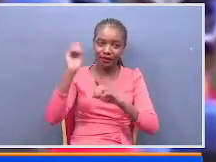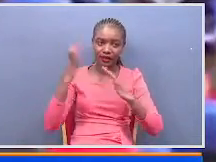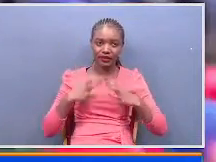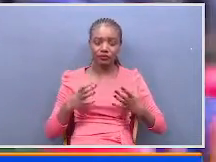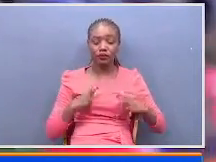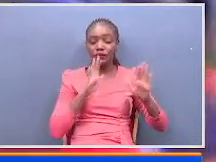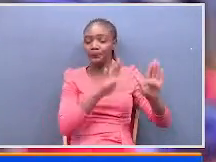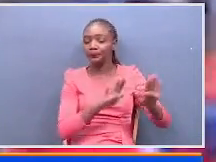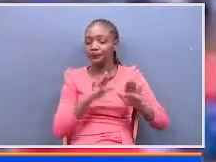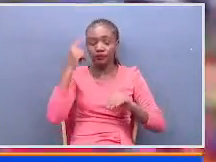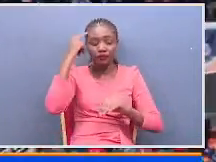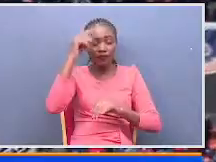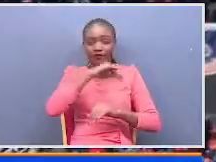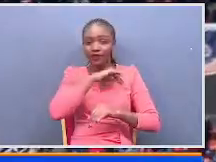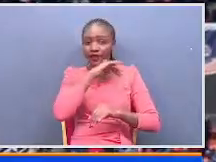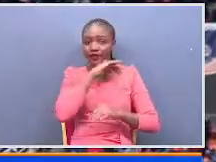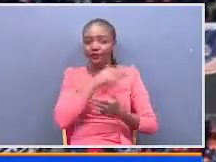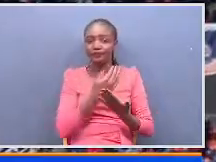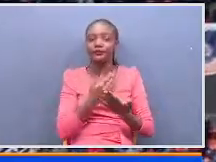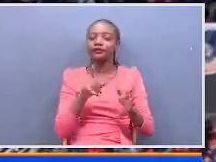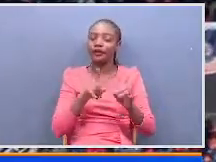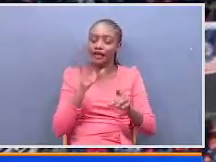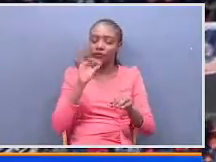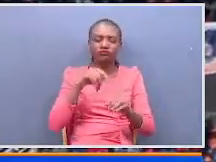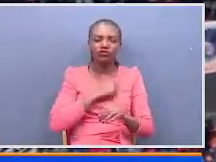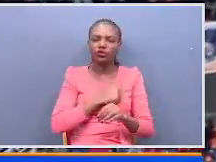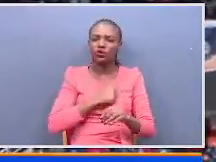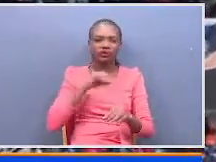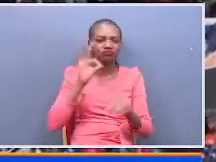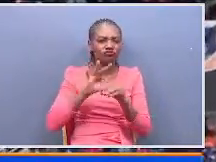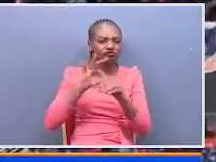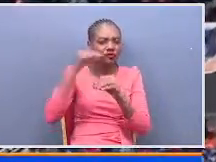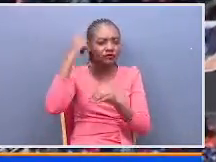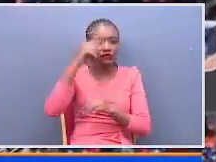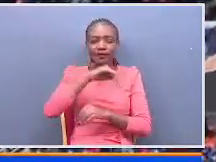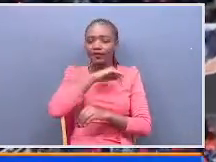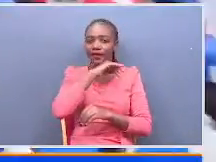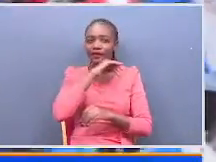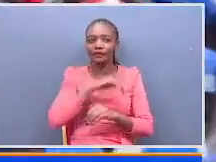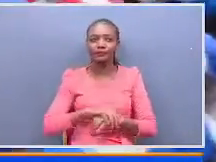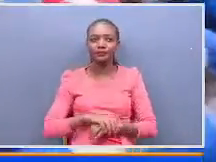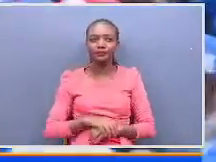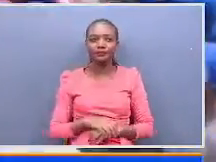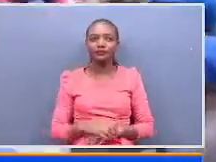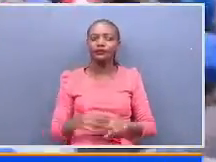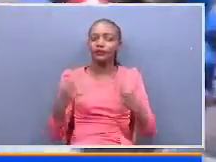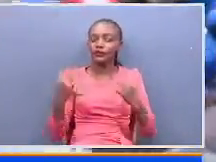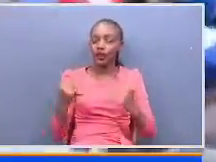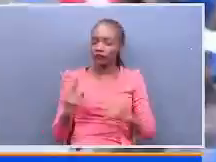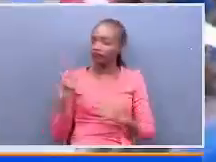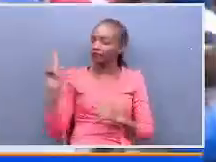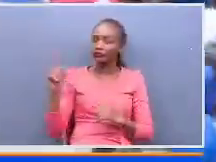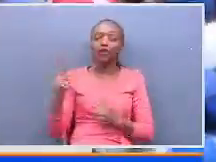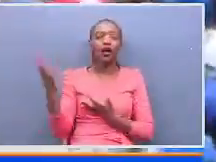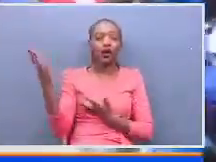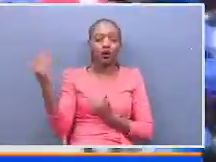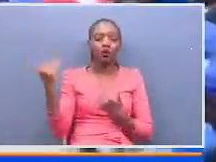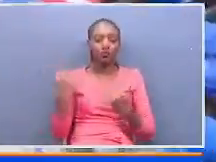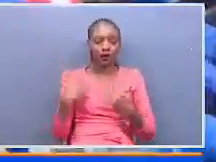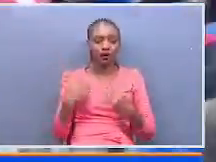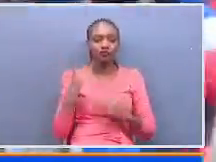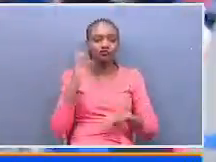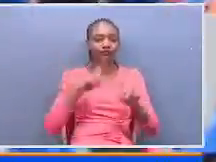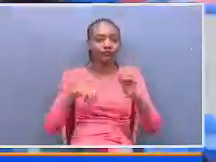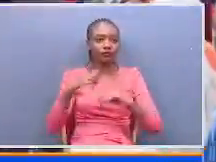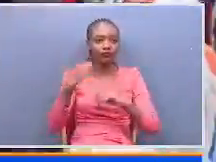Raila Amolo Odinga kura. Odinga's supporters who made it to the historical stadia displayed optimism ahead of Tuesday's